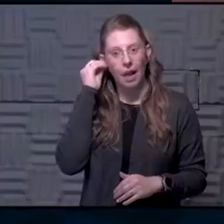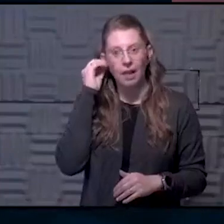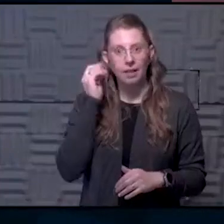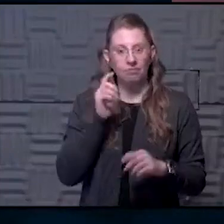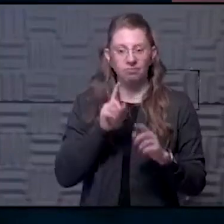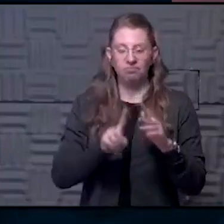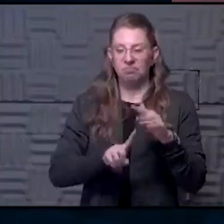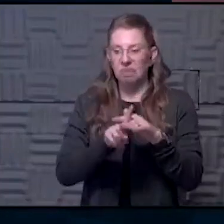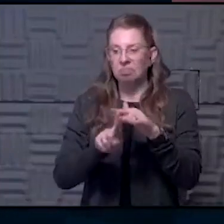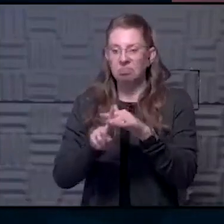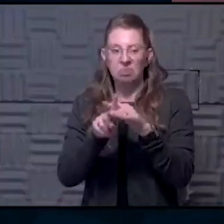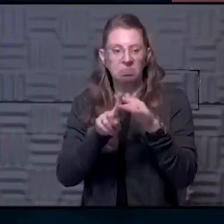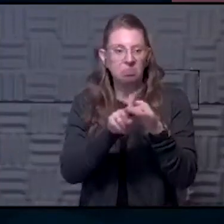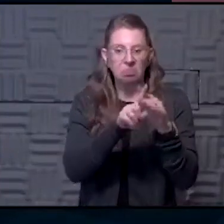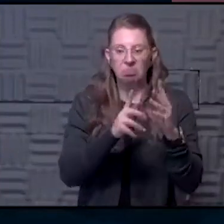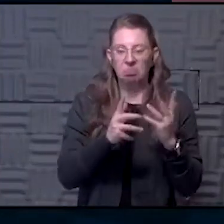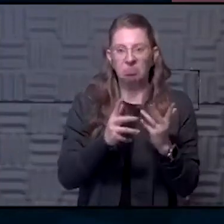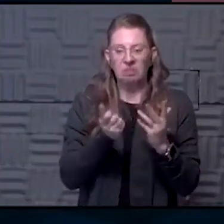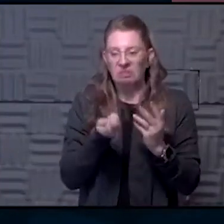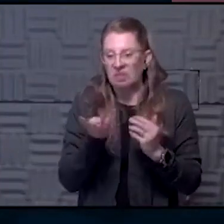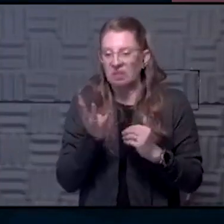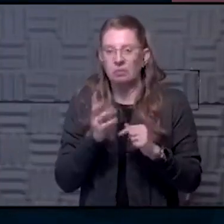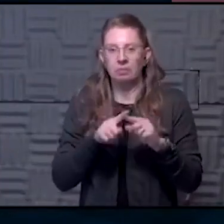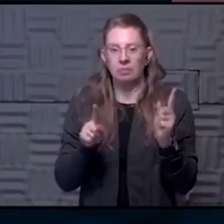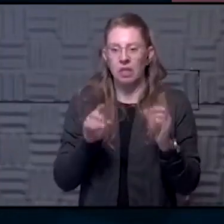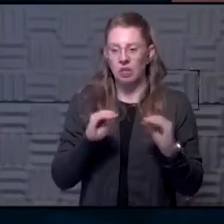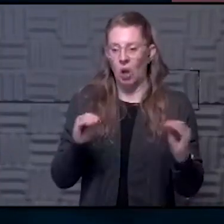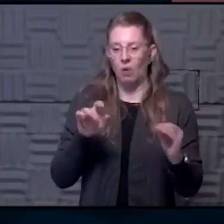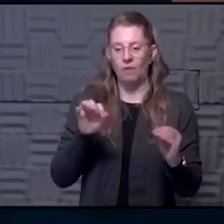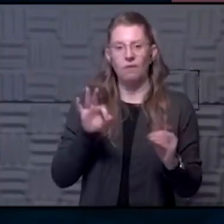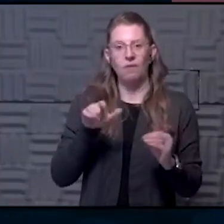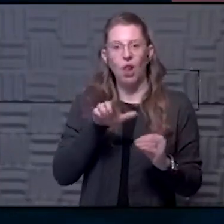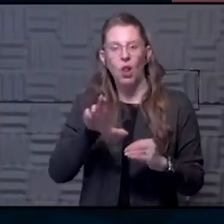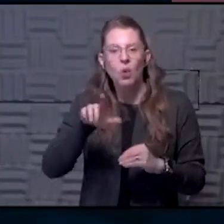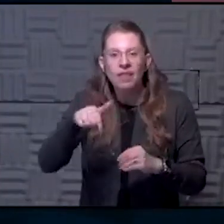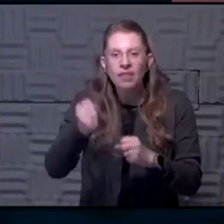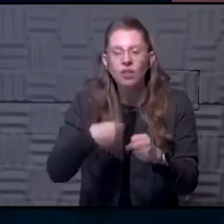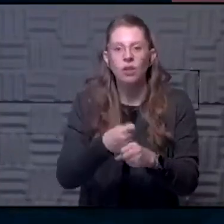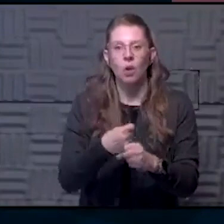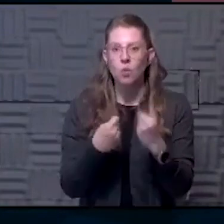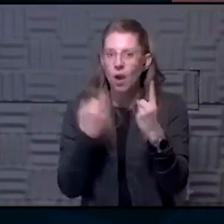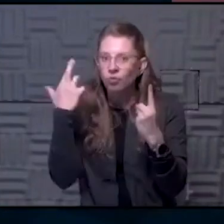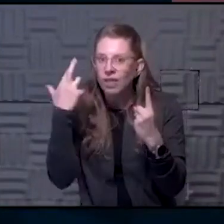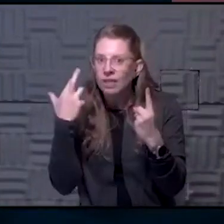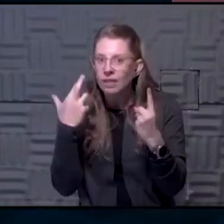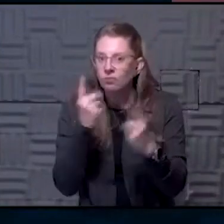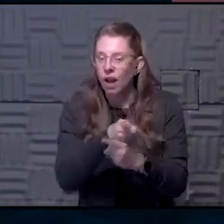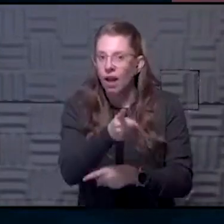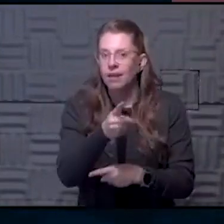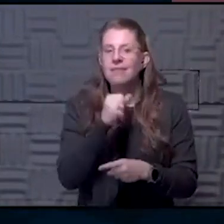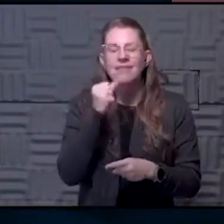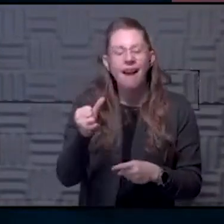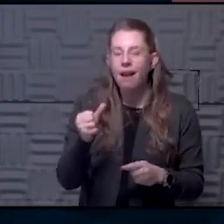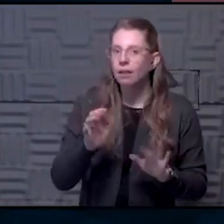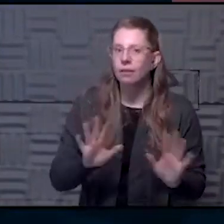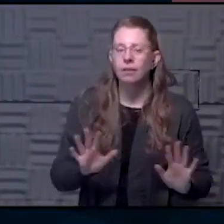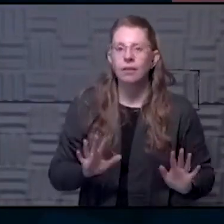drabbles here and there, but there is essentially no influenza this year in And Kansas there's only one reason, right? It's